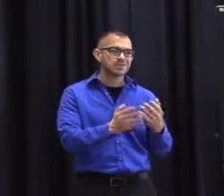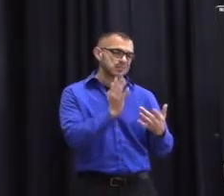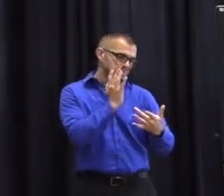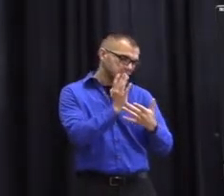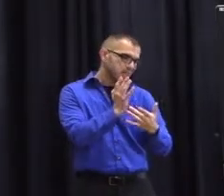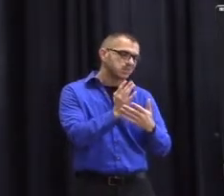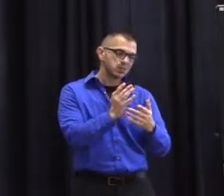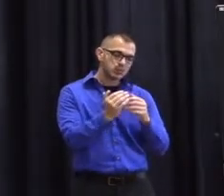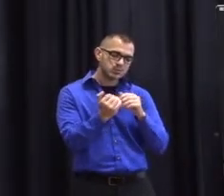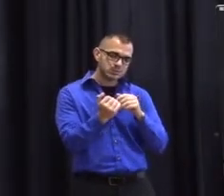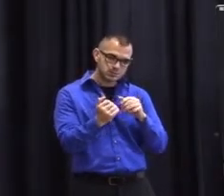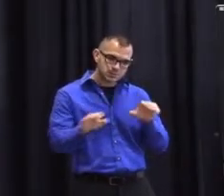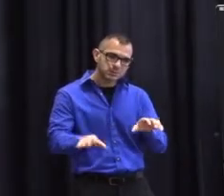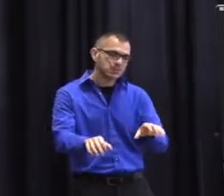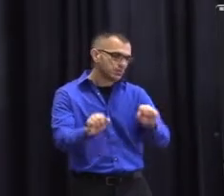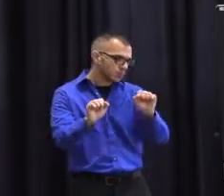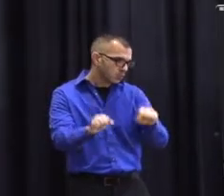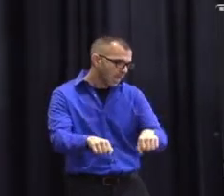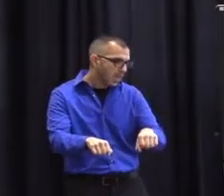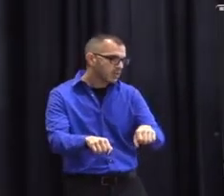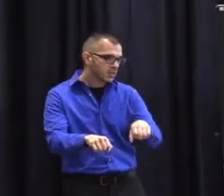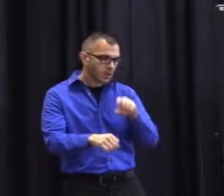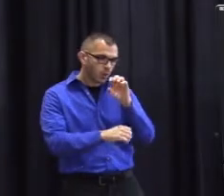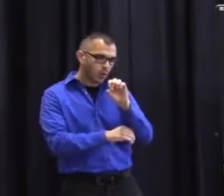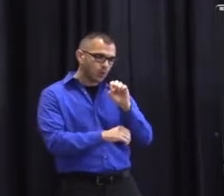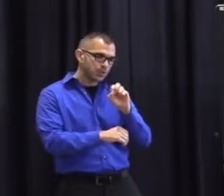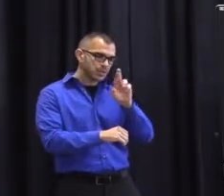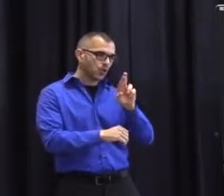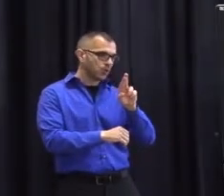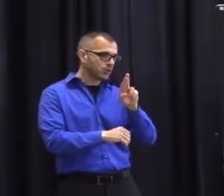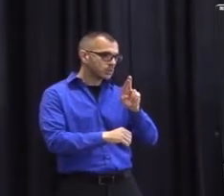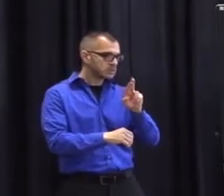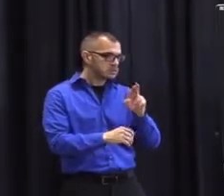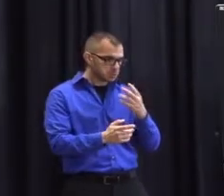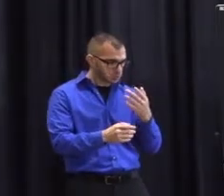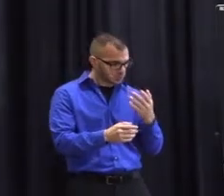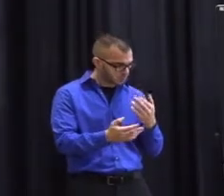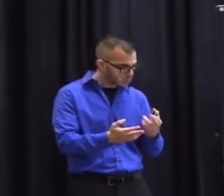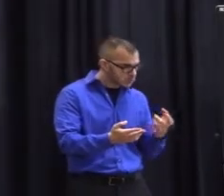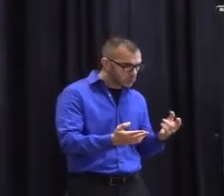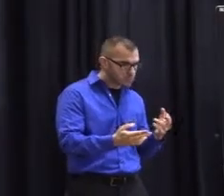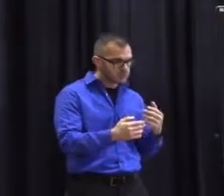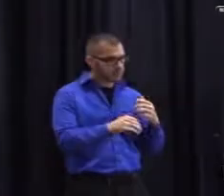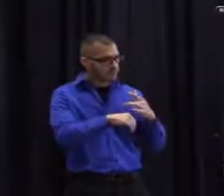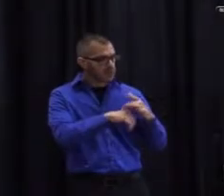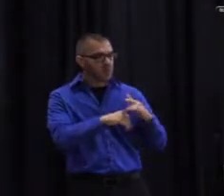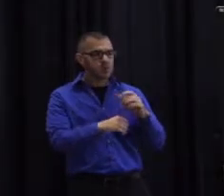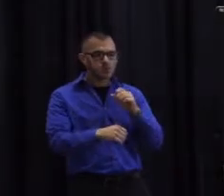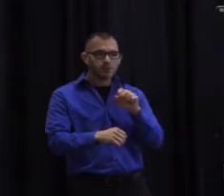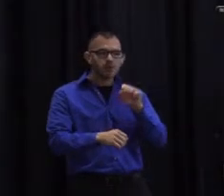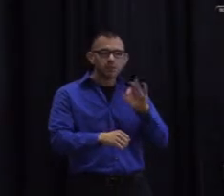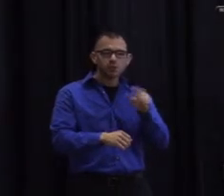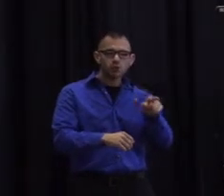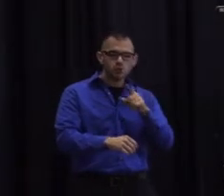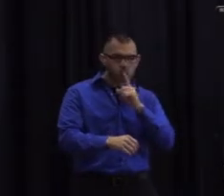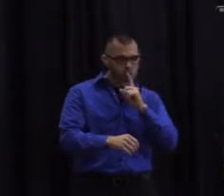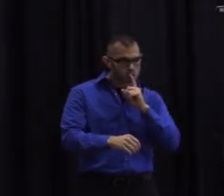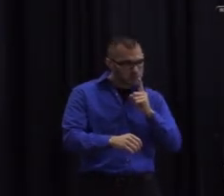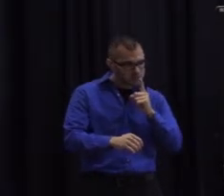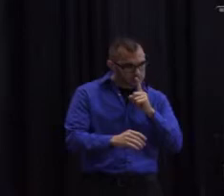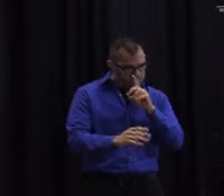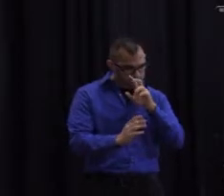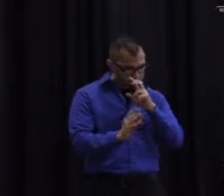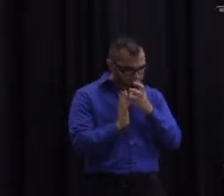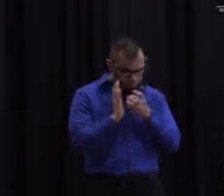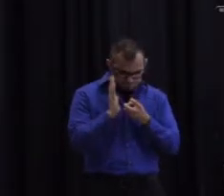technical things that you can do when it comes to OER and leveraging resources. But really, if you want to get to the art